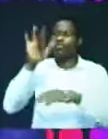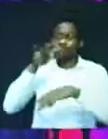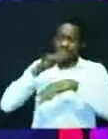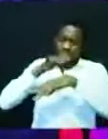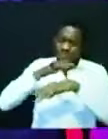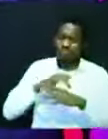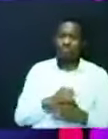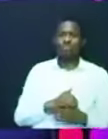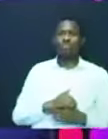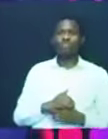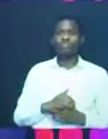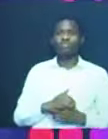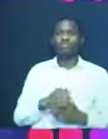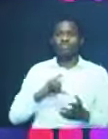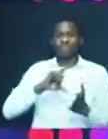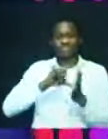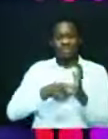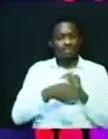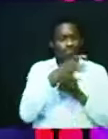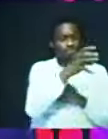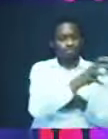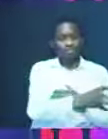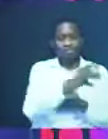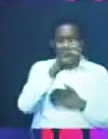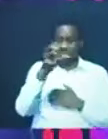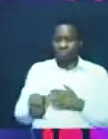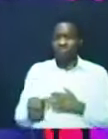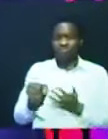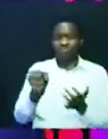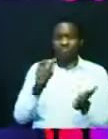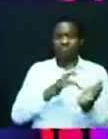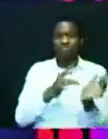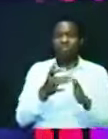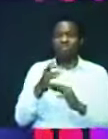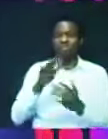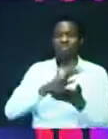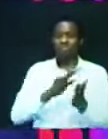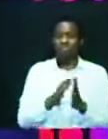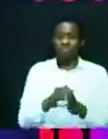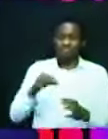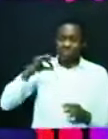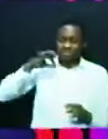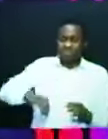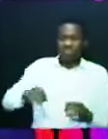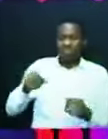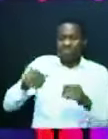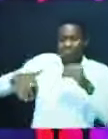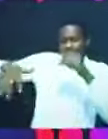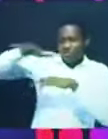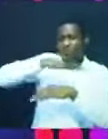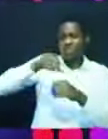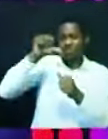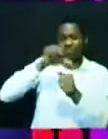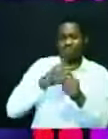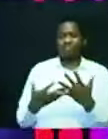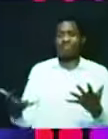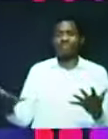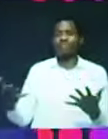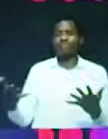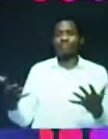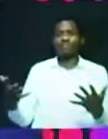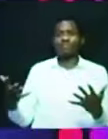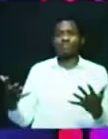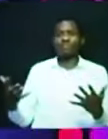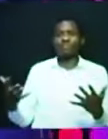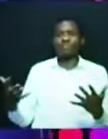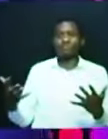and appointed him to be the head over how many things? Everything. And this all